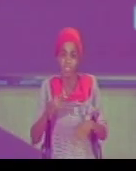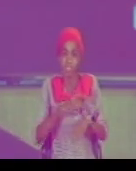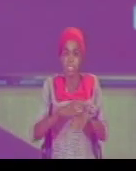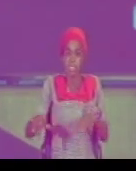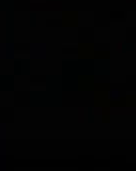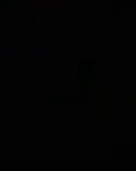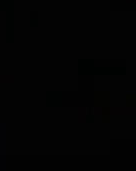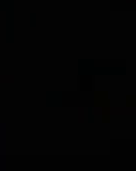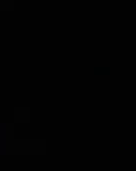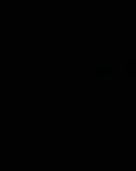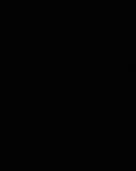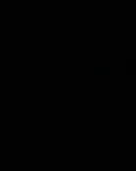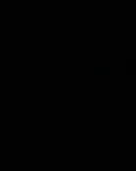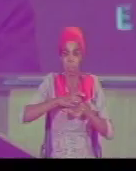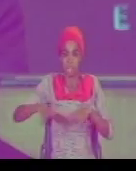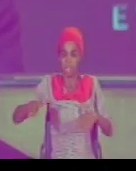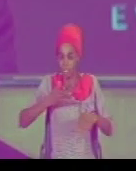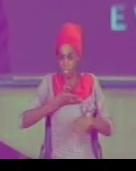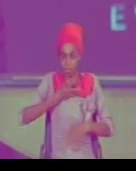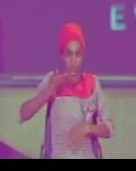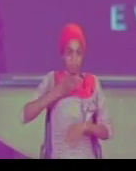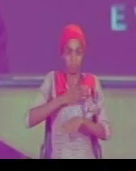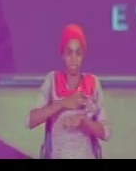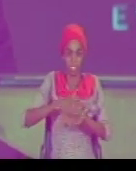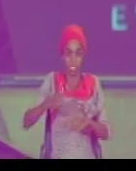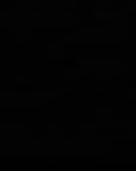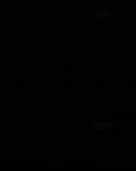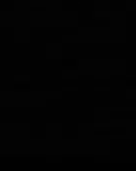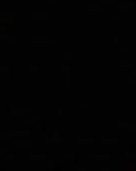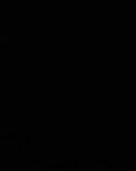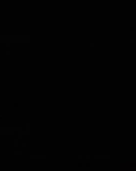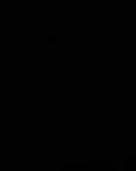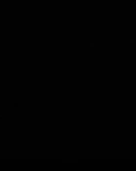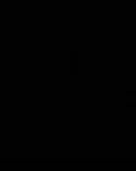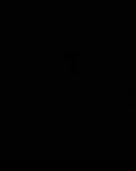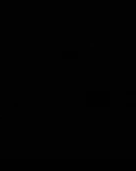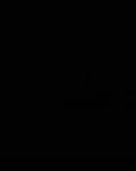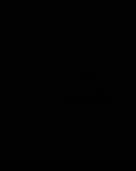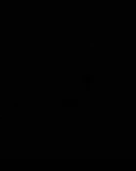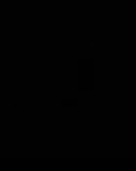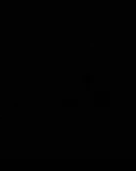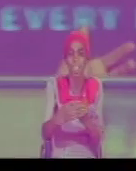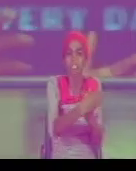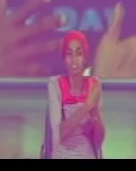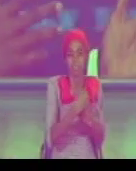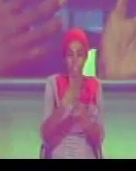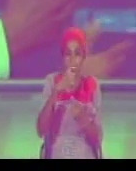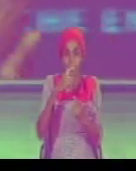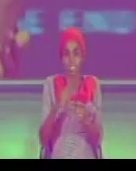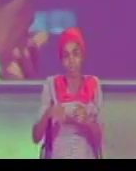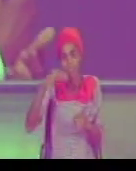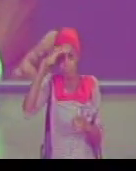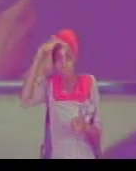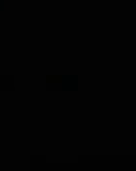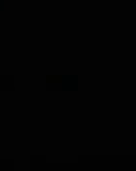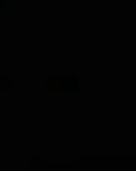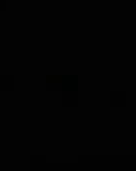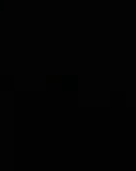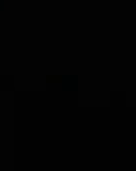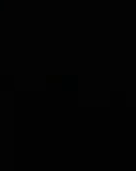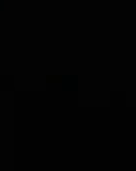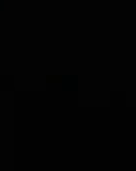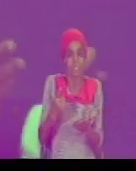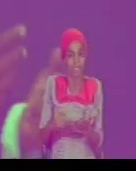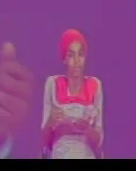see everything. It's deliberate. It is to attract the attention of those keep close